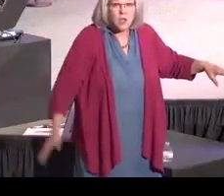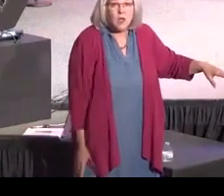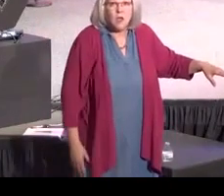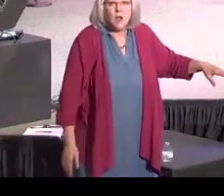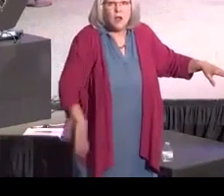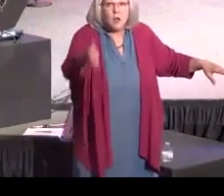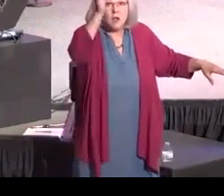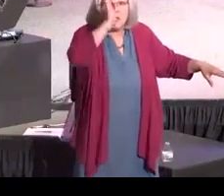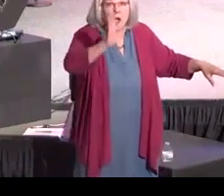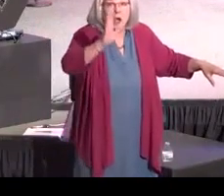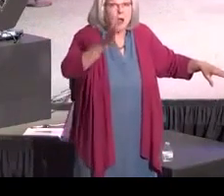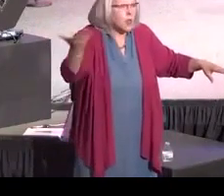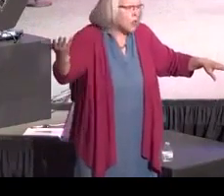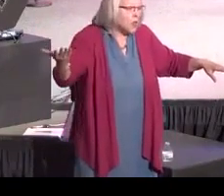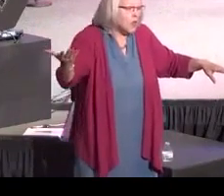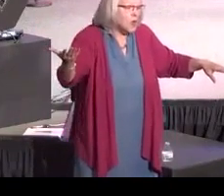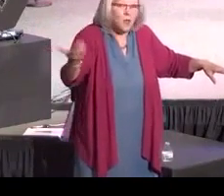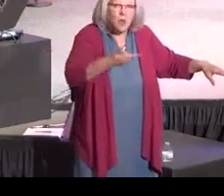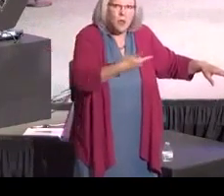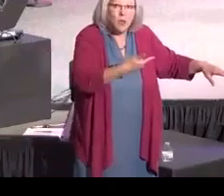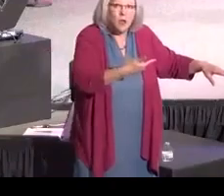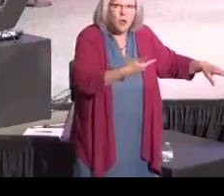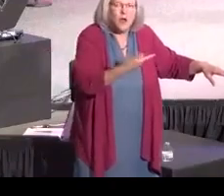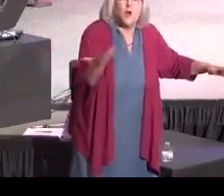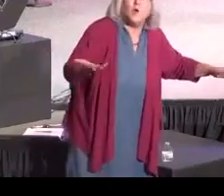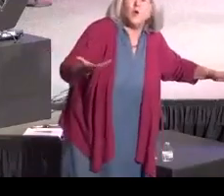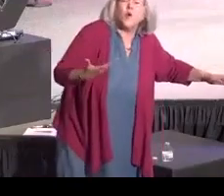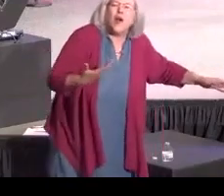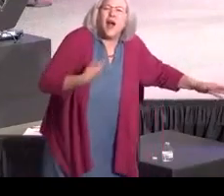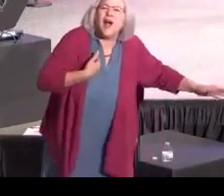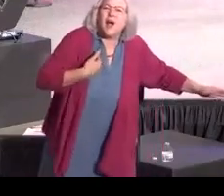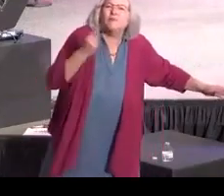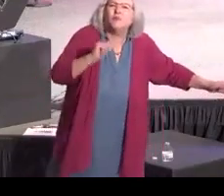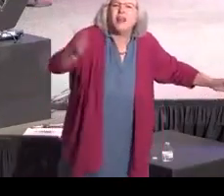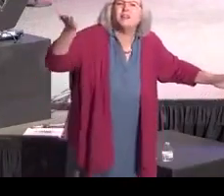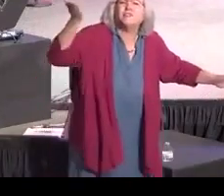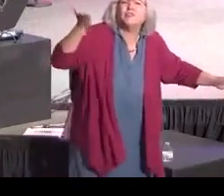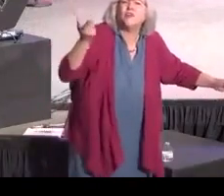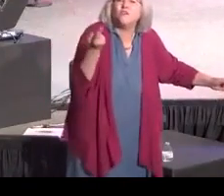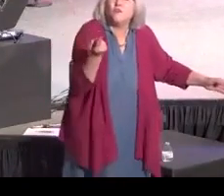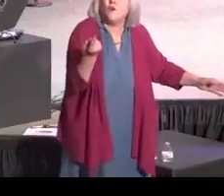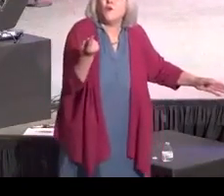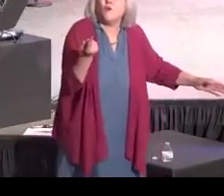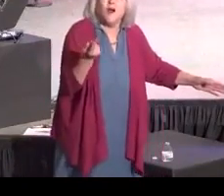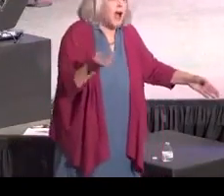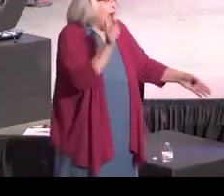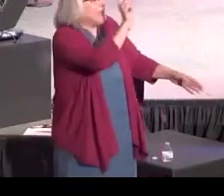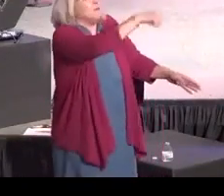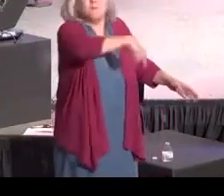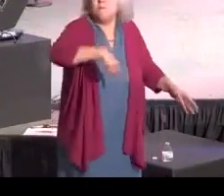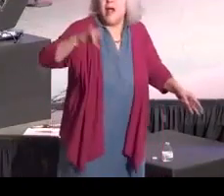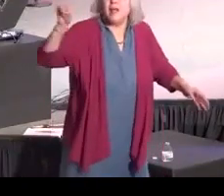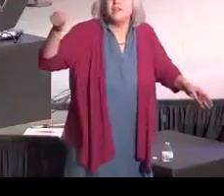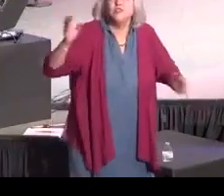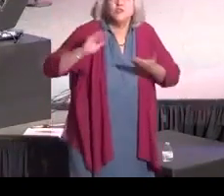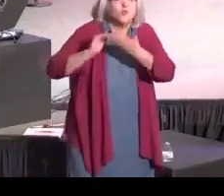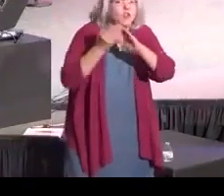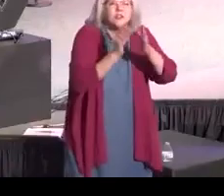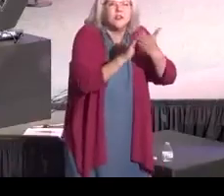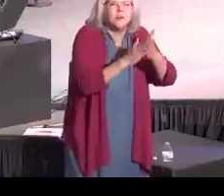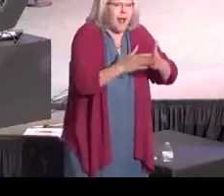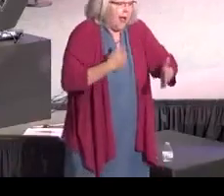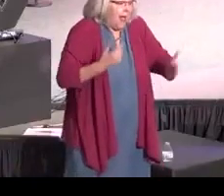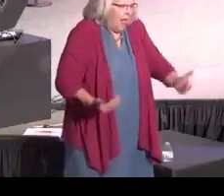What? I'm your man. I'm here trying to serve you. I could be back in Jerusalem. I